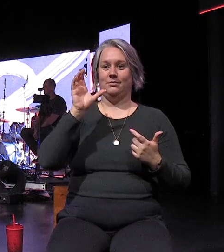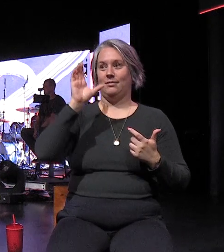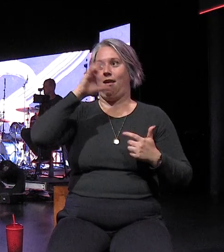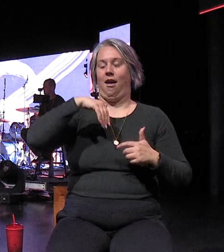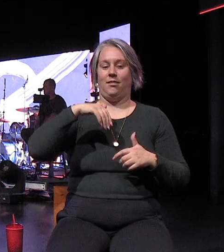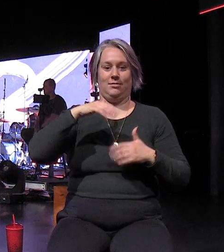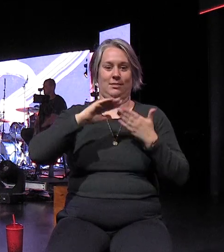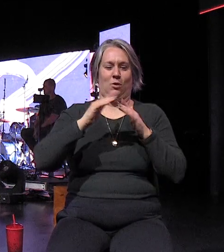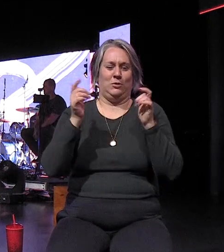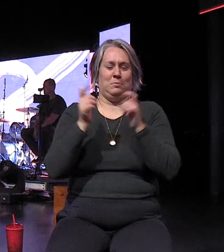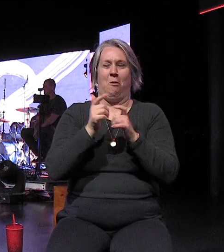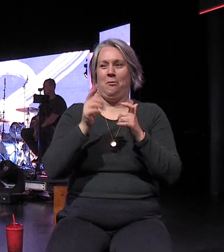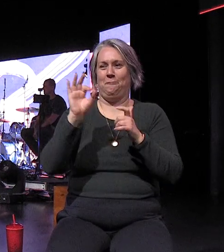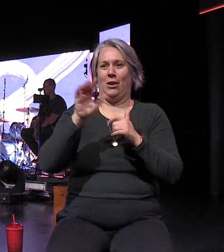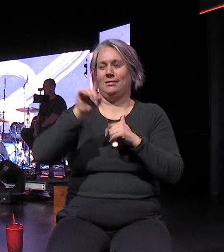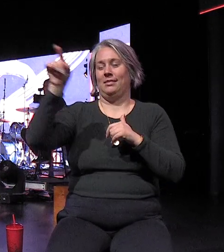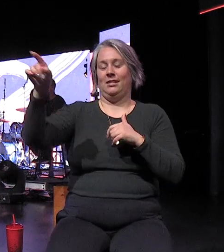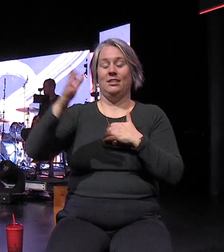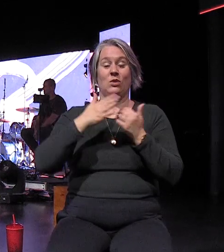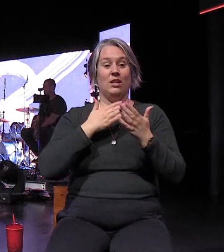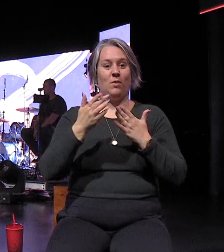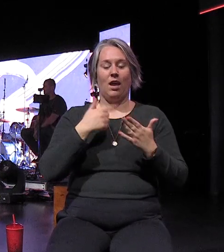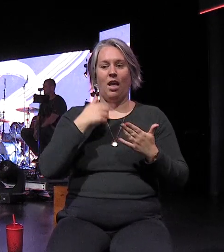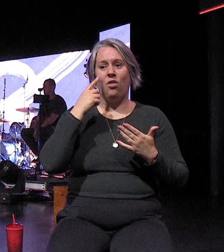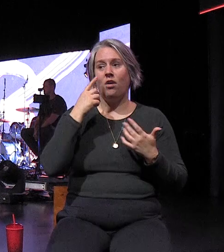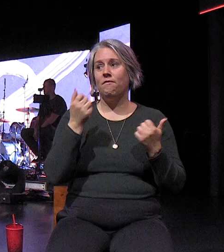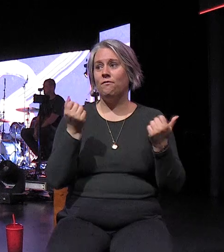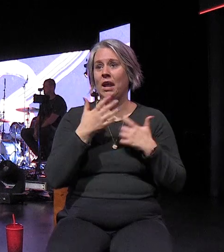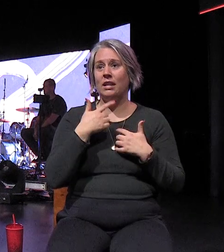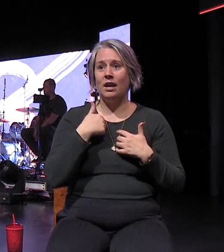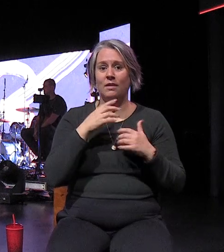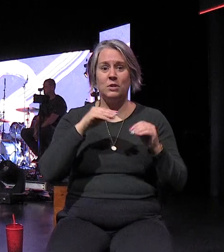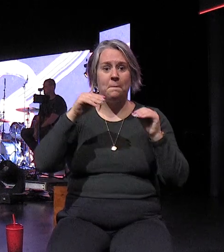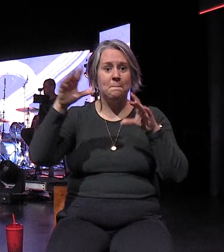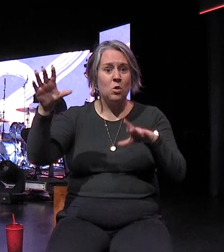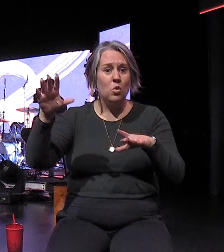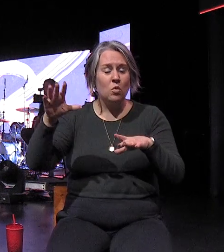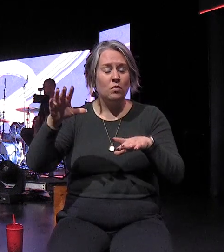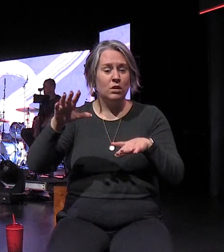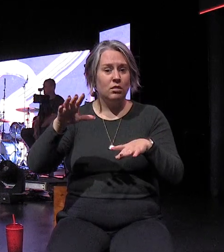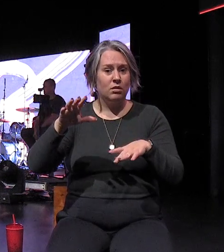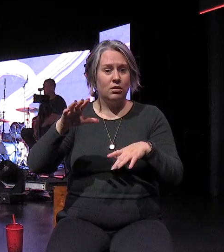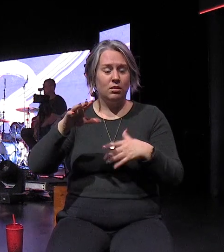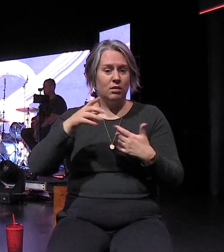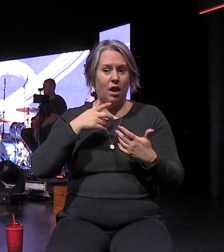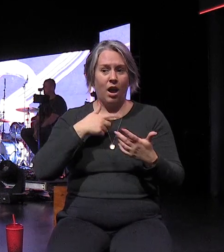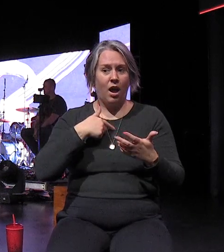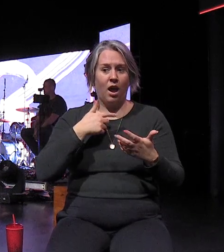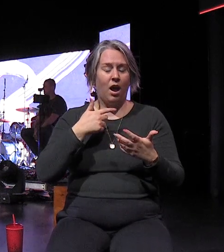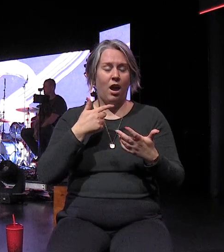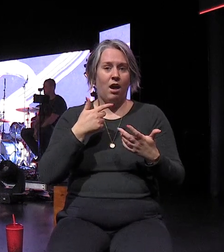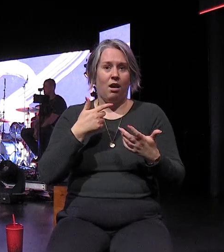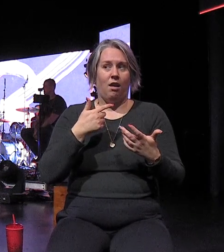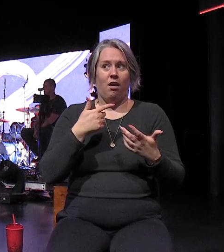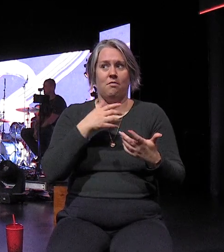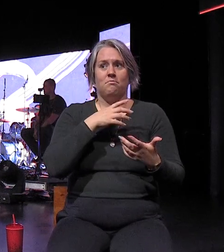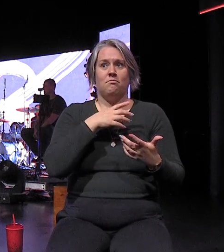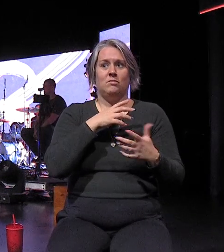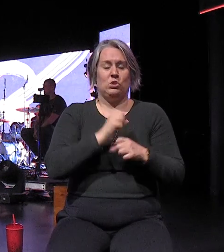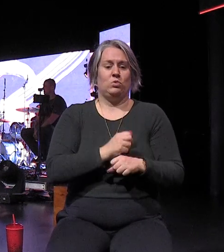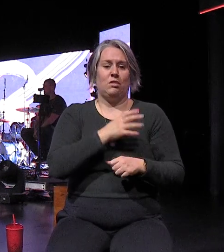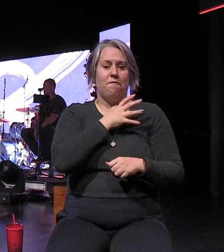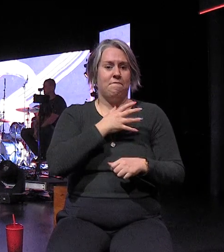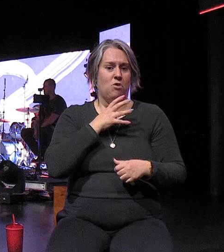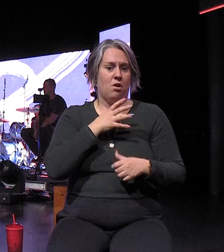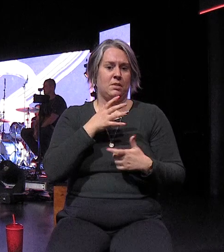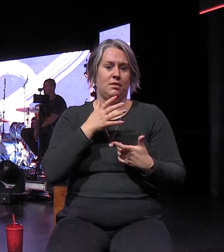have to move off the farm. And for us, the farm wasn't just anything. I was the fifth generation of my family to own that farm and farm it. It's one of the most beautiful